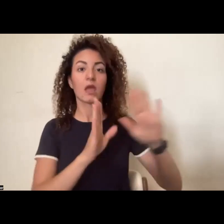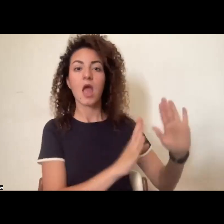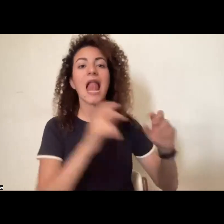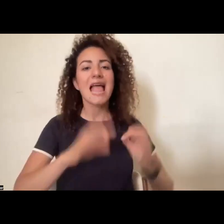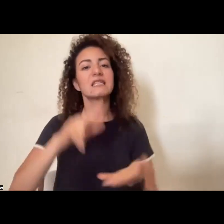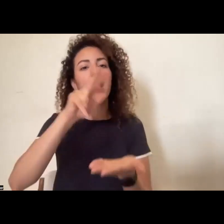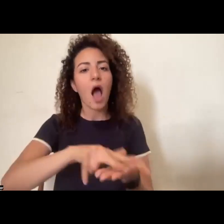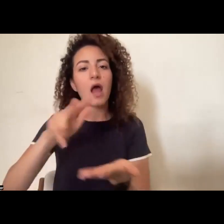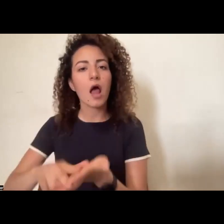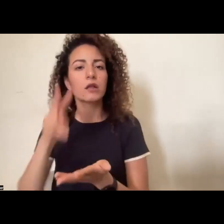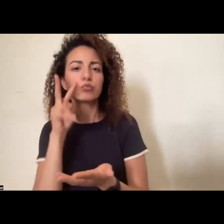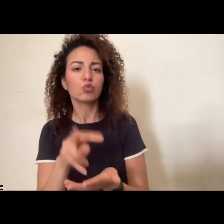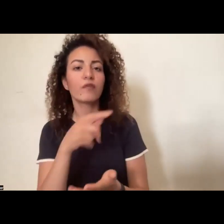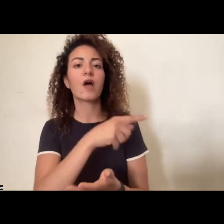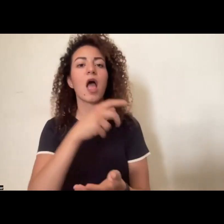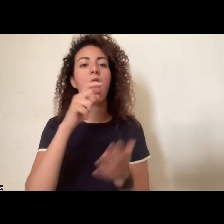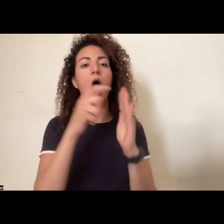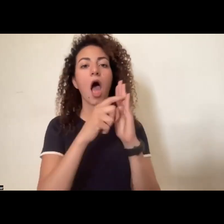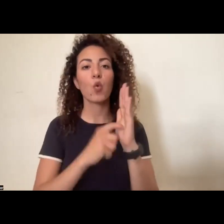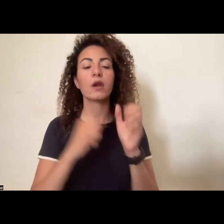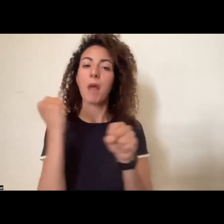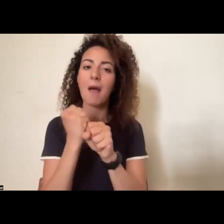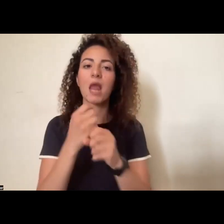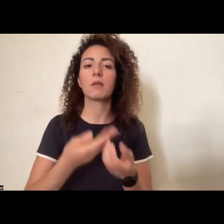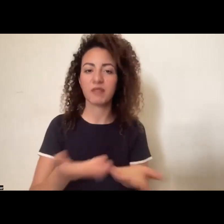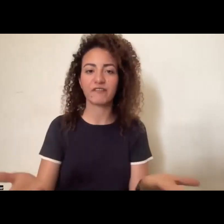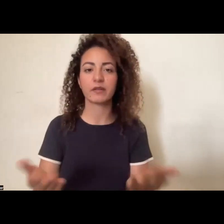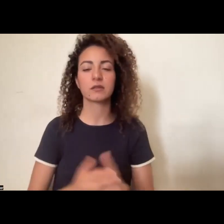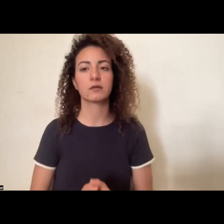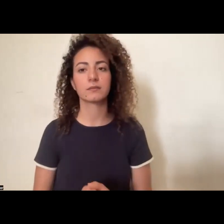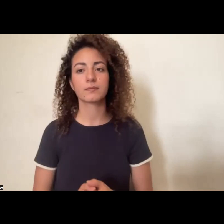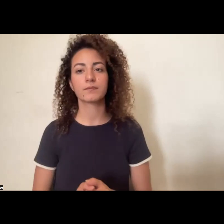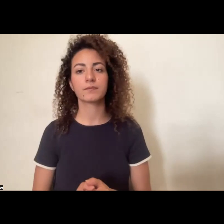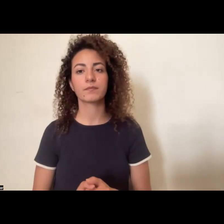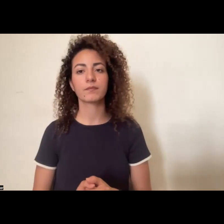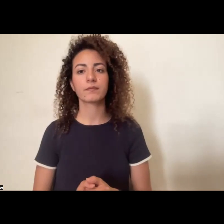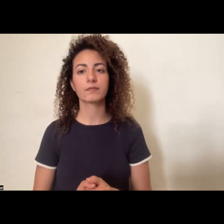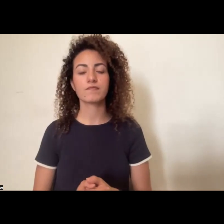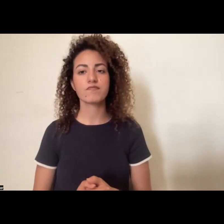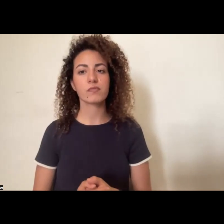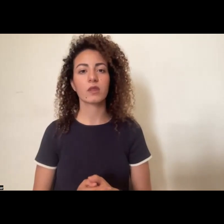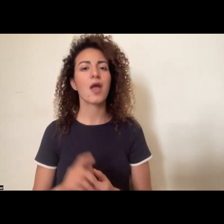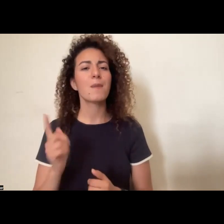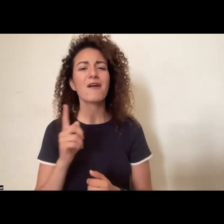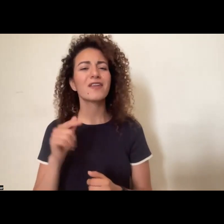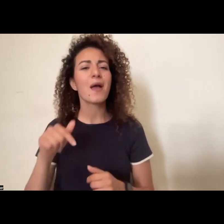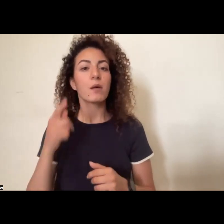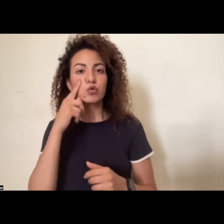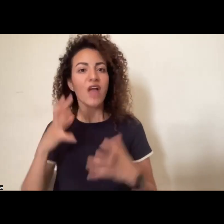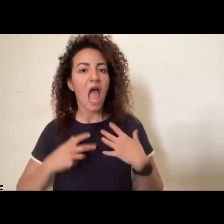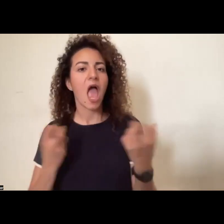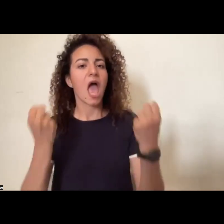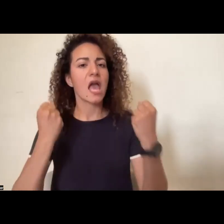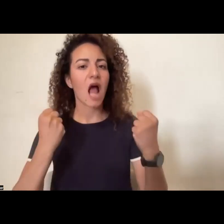what is legislated and what is part of the constitution. So there is no political will indeed. Instead, we see that